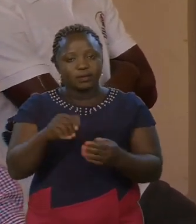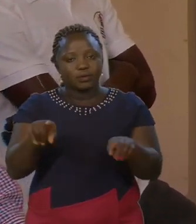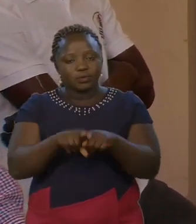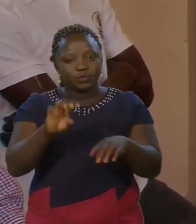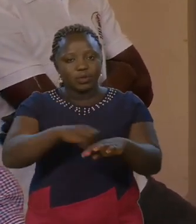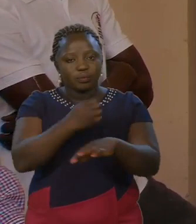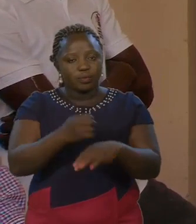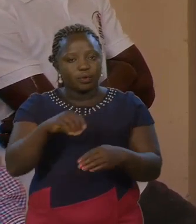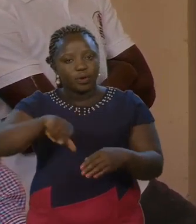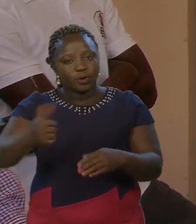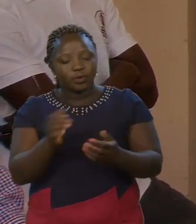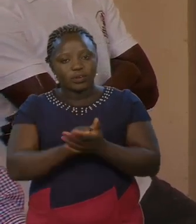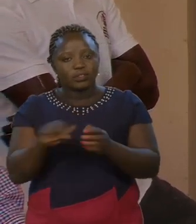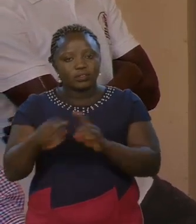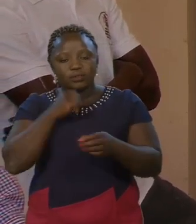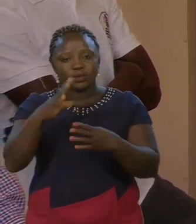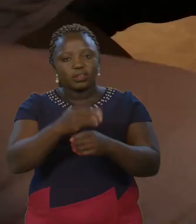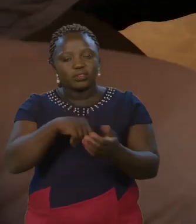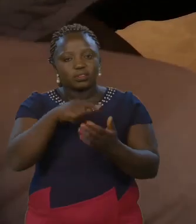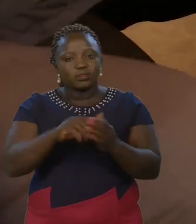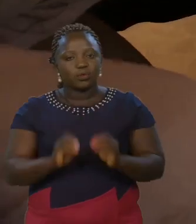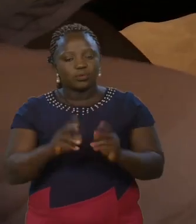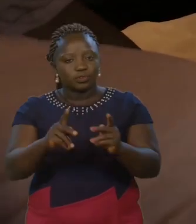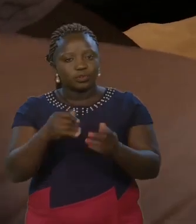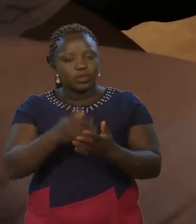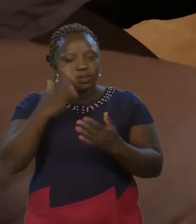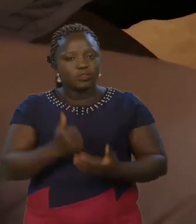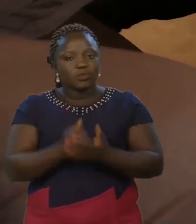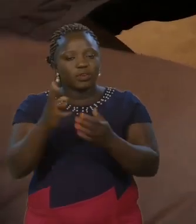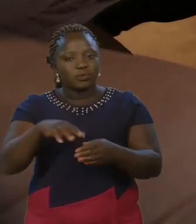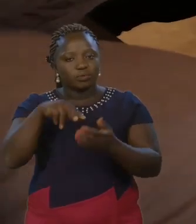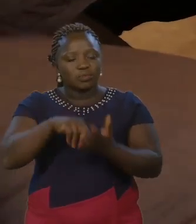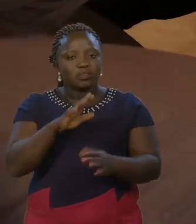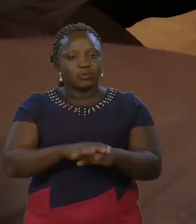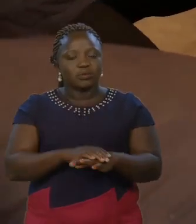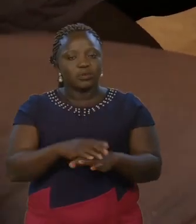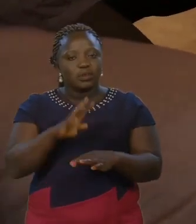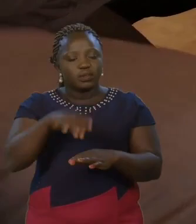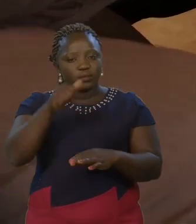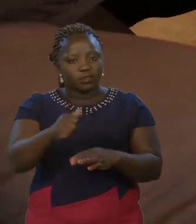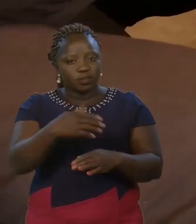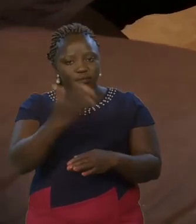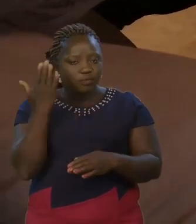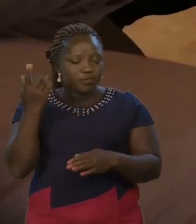did not get this kind of opportunity. This will help them to stand on their feet. Before,